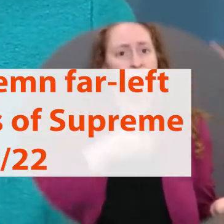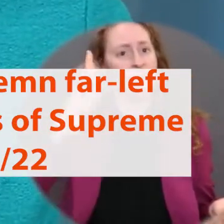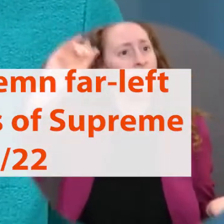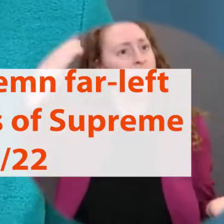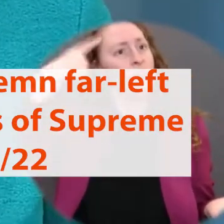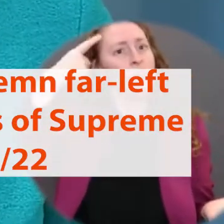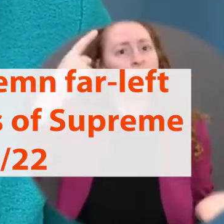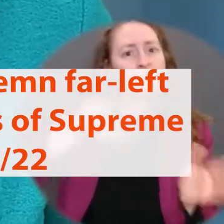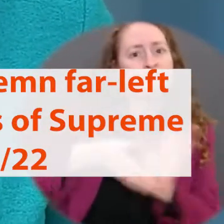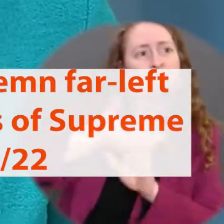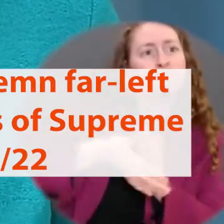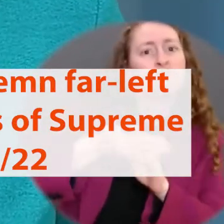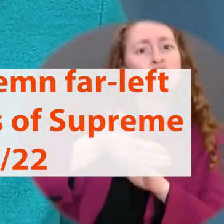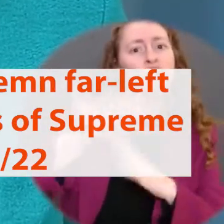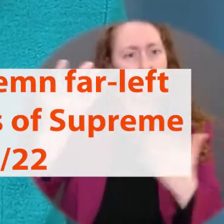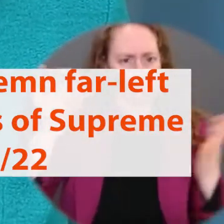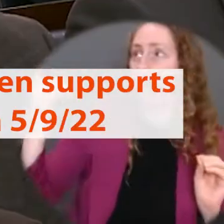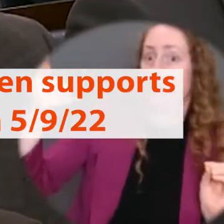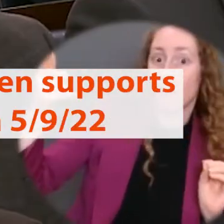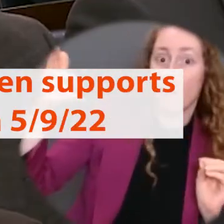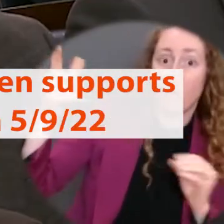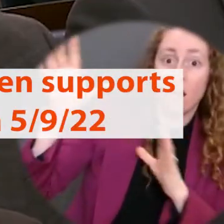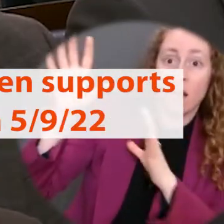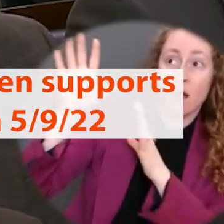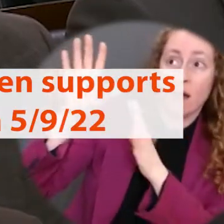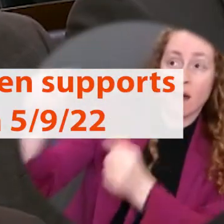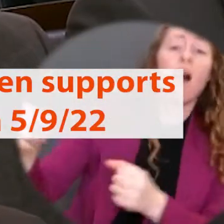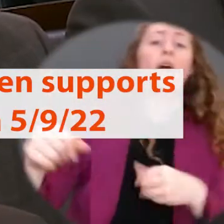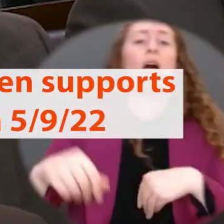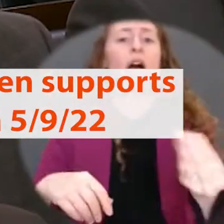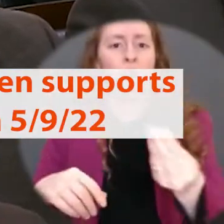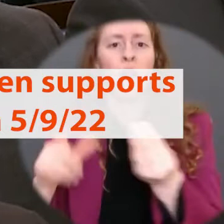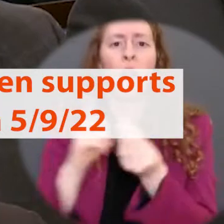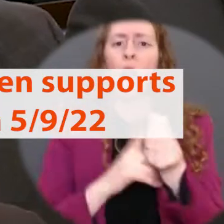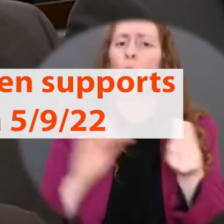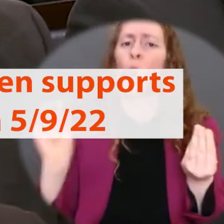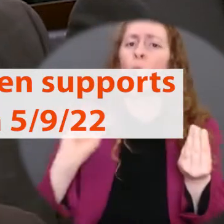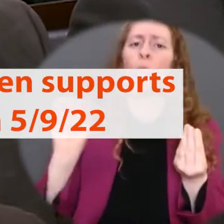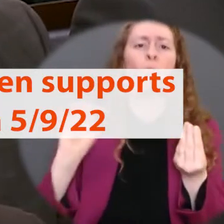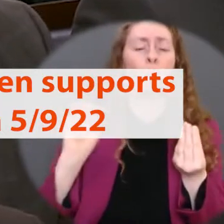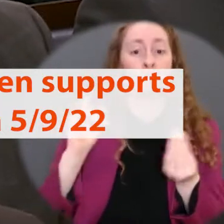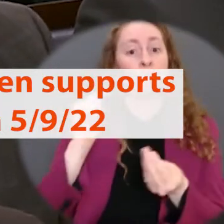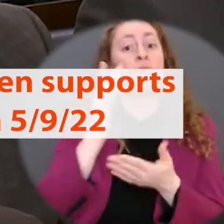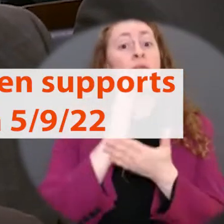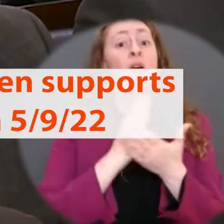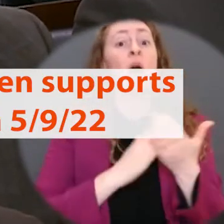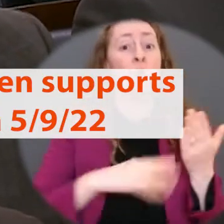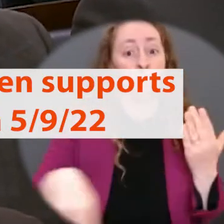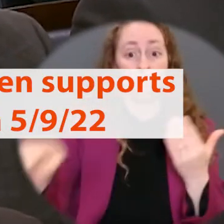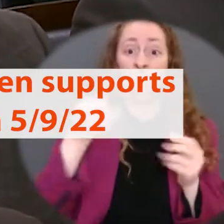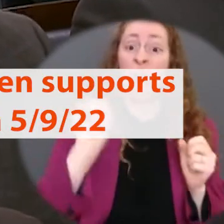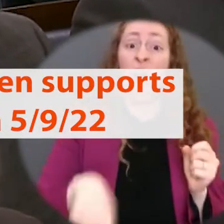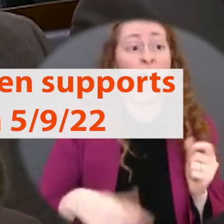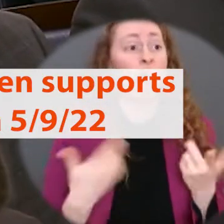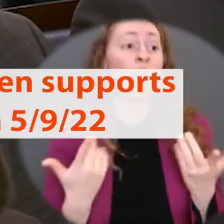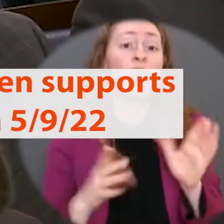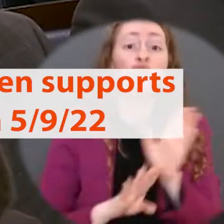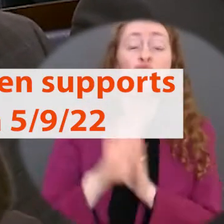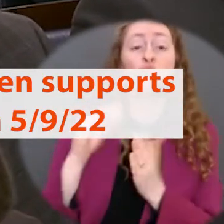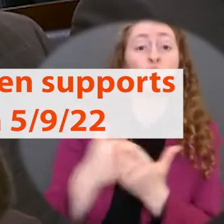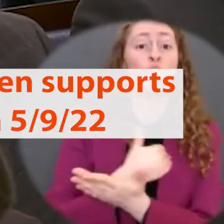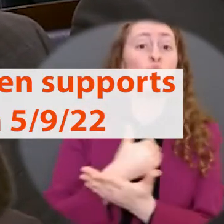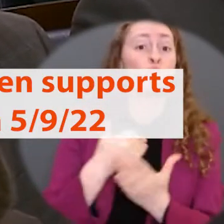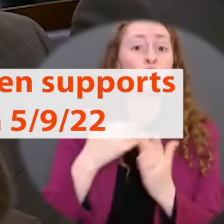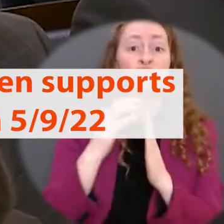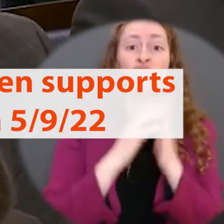of it should violate the law. No one is suggesting that. Does the president have a clear belief in what he thinks